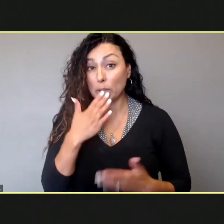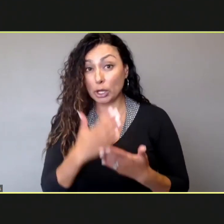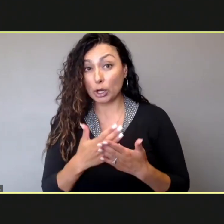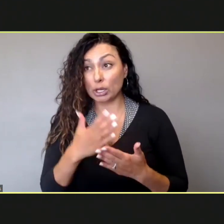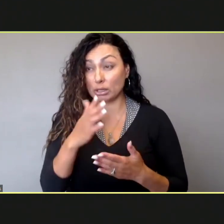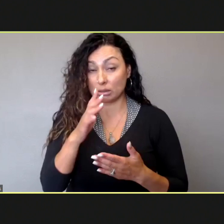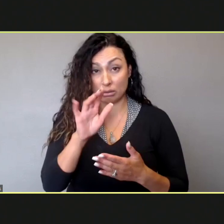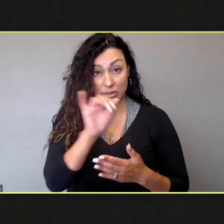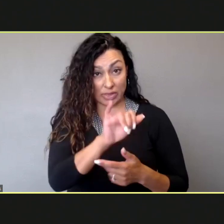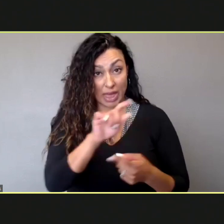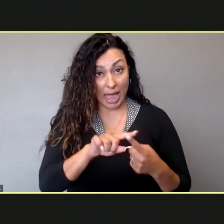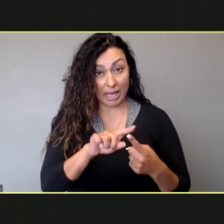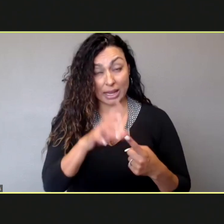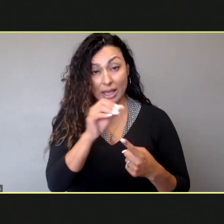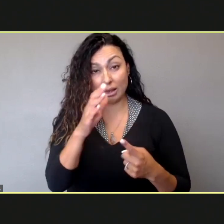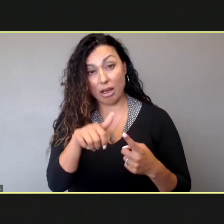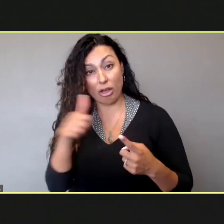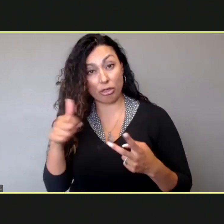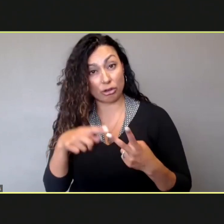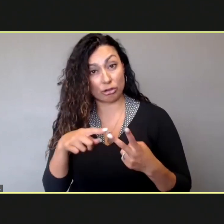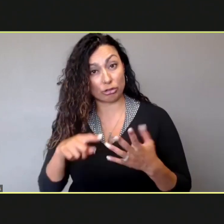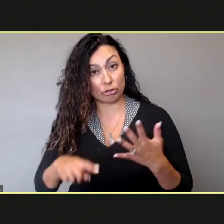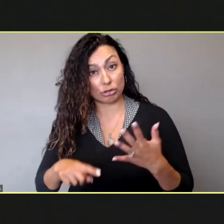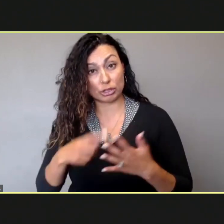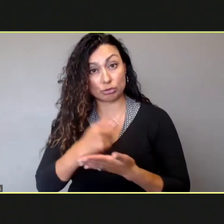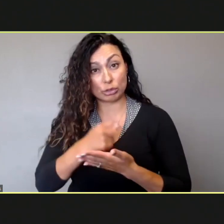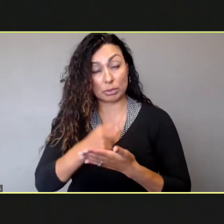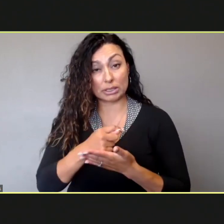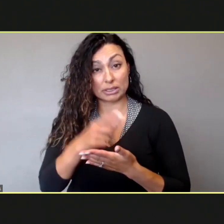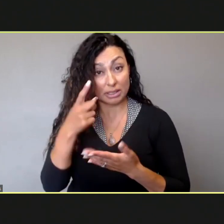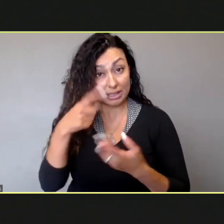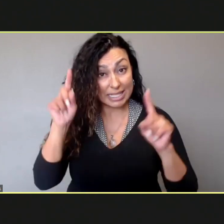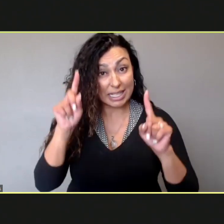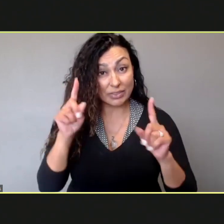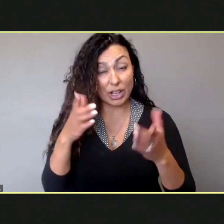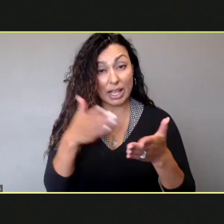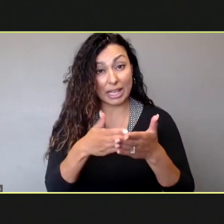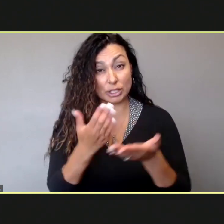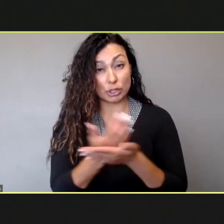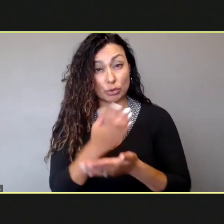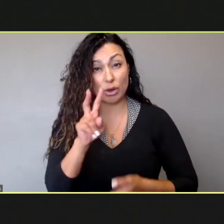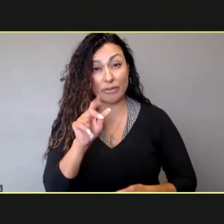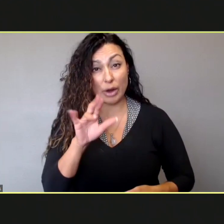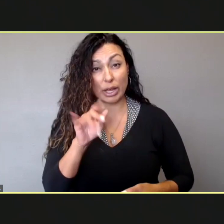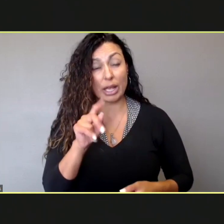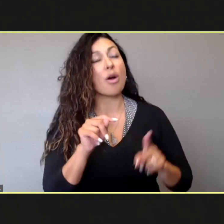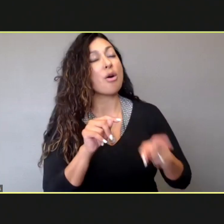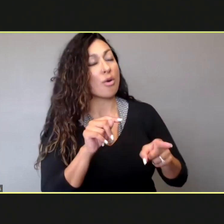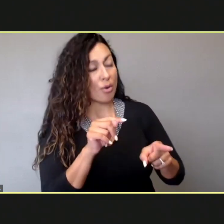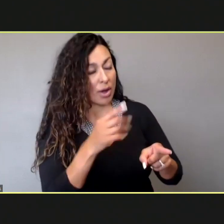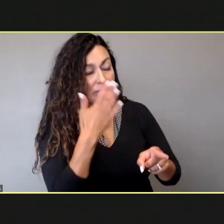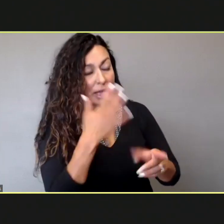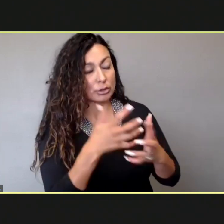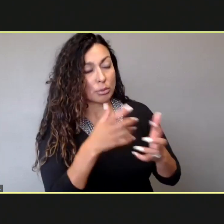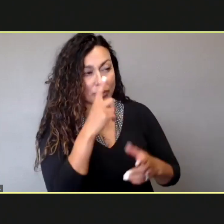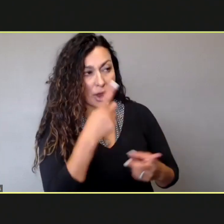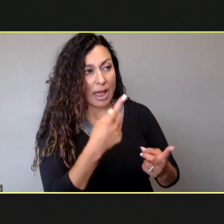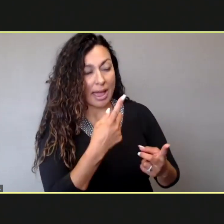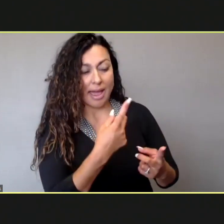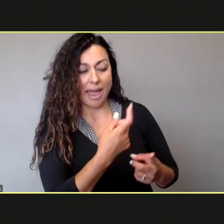they successful against this new variant? Yeah, I thank you so much for asking that question, because